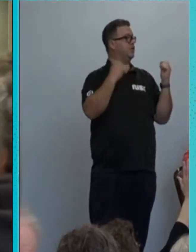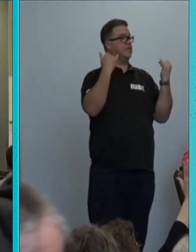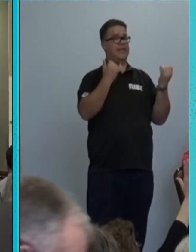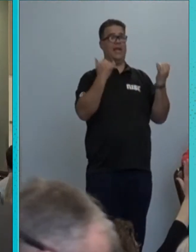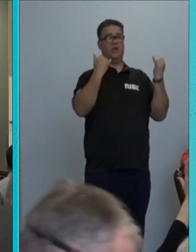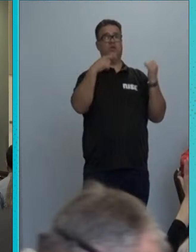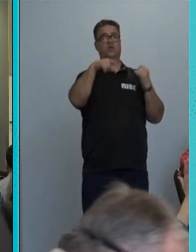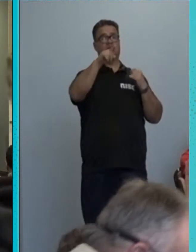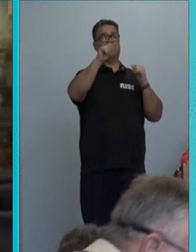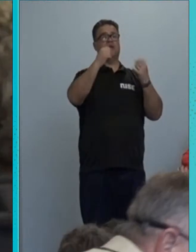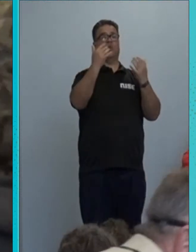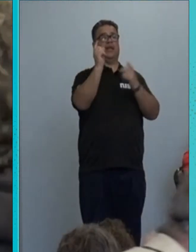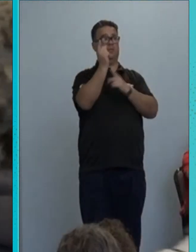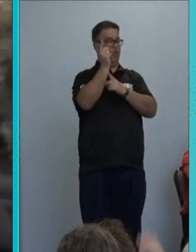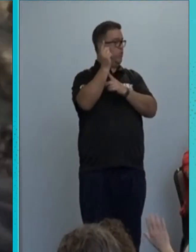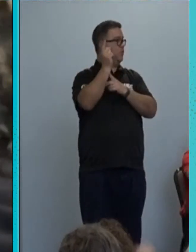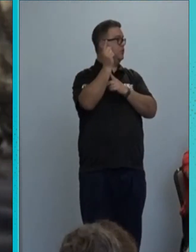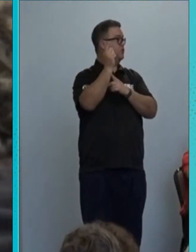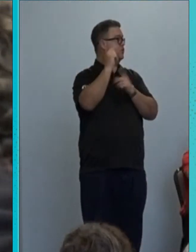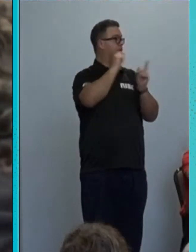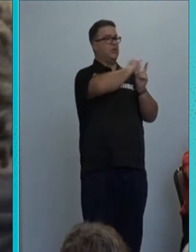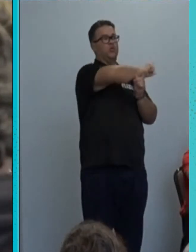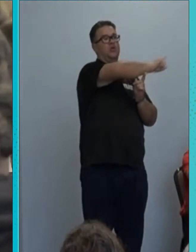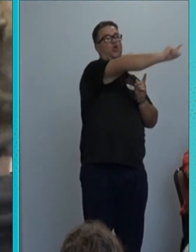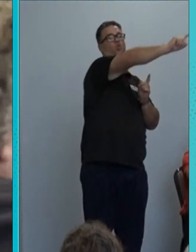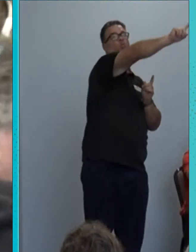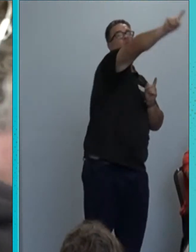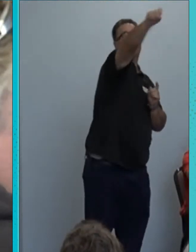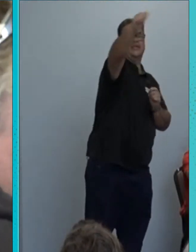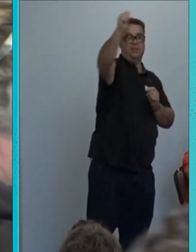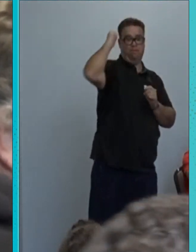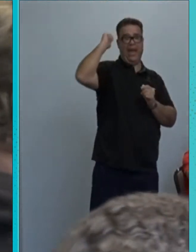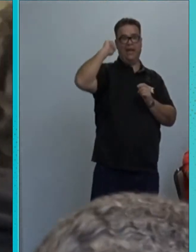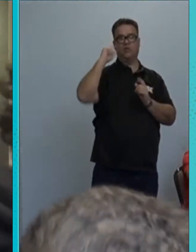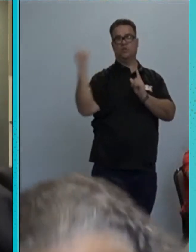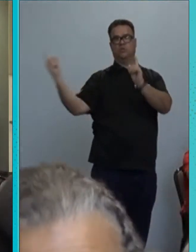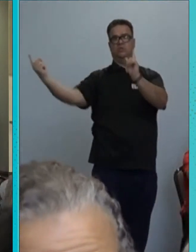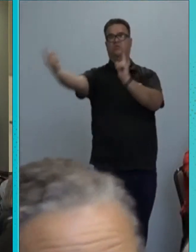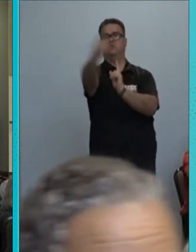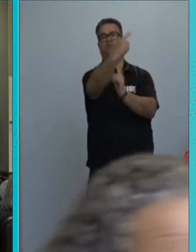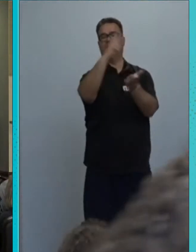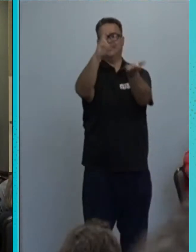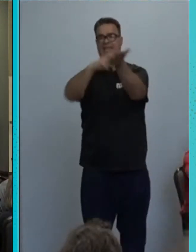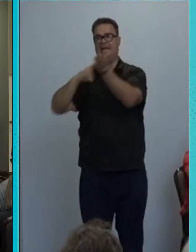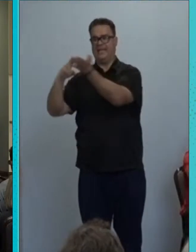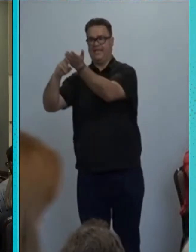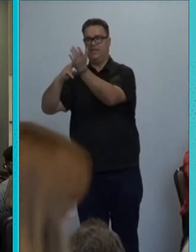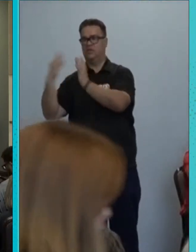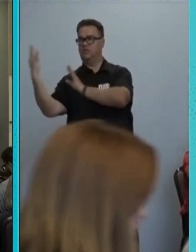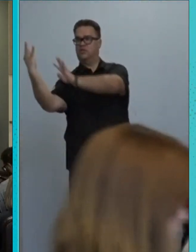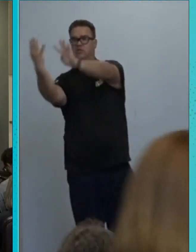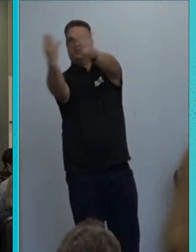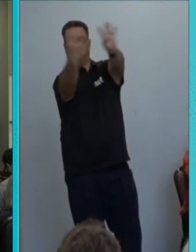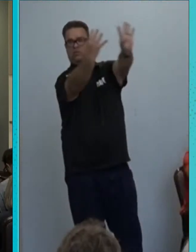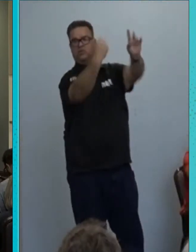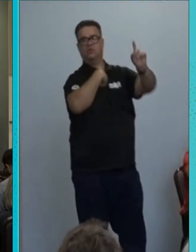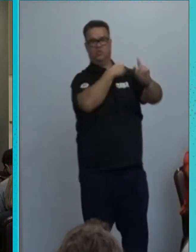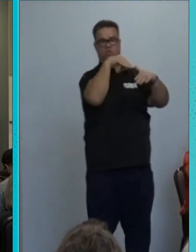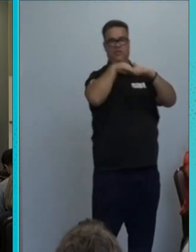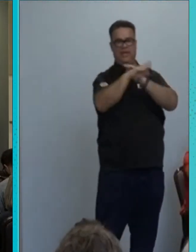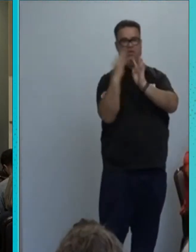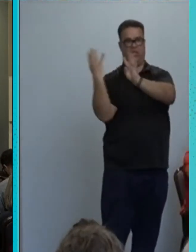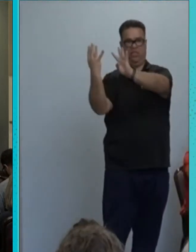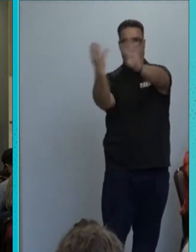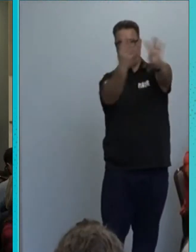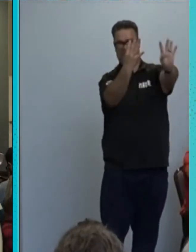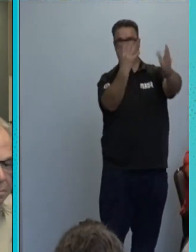Okay, if we can wait a moment as Thomas Fuller goes towards the back to do our book signing before we bombard him with everybody